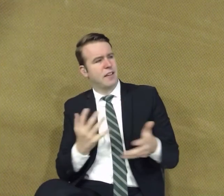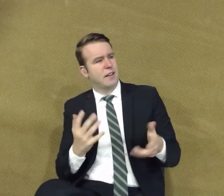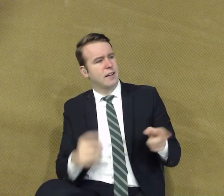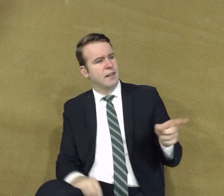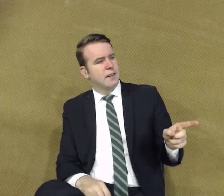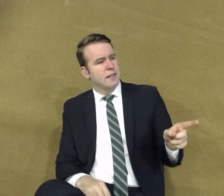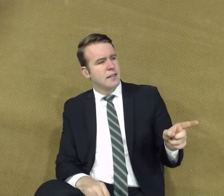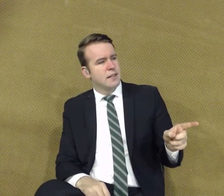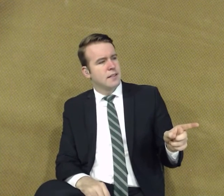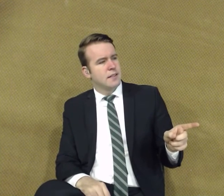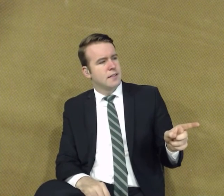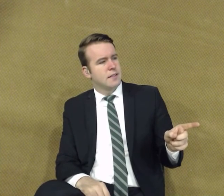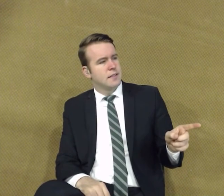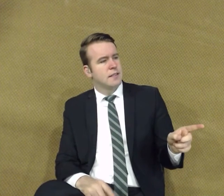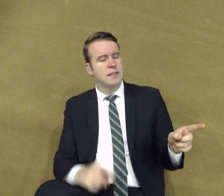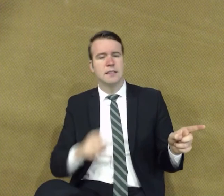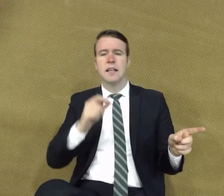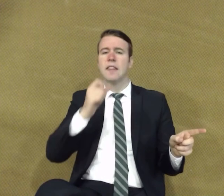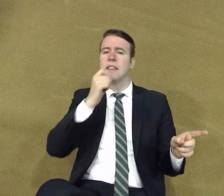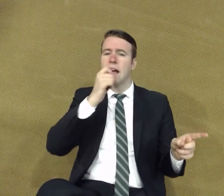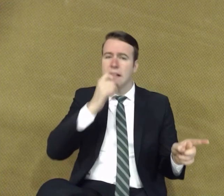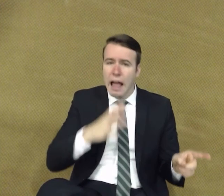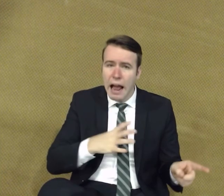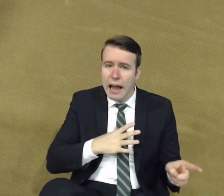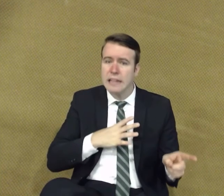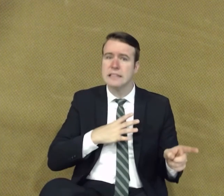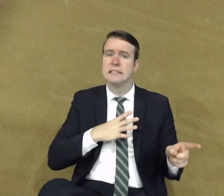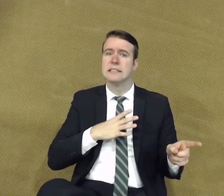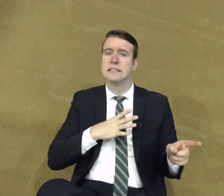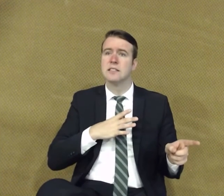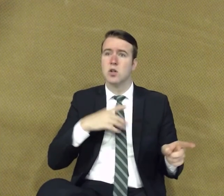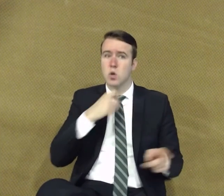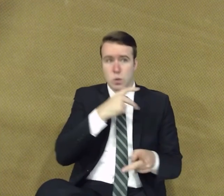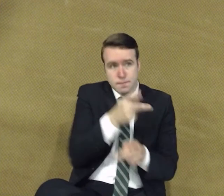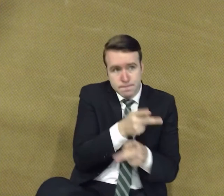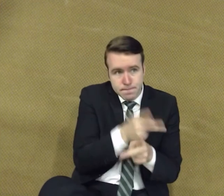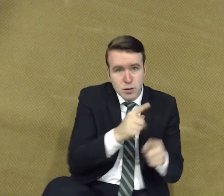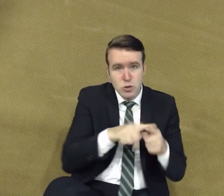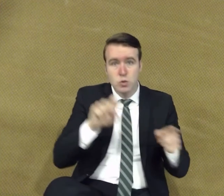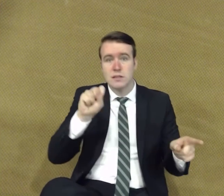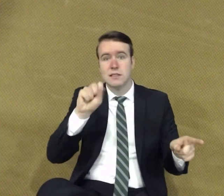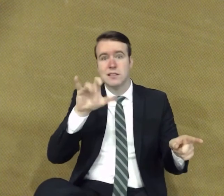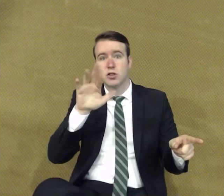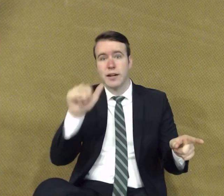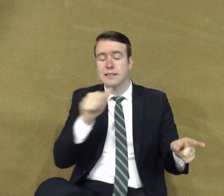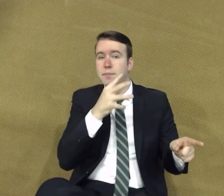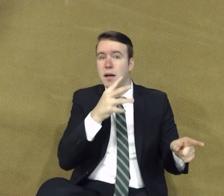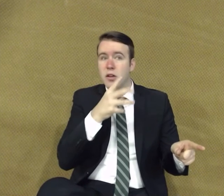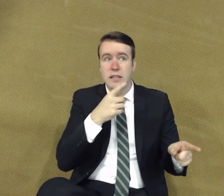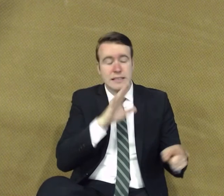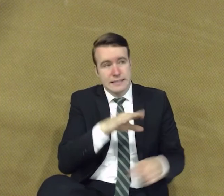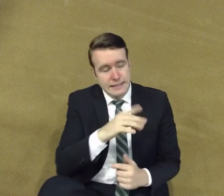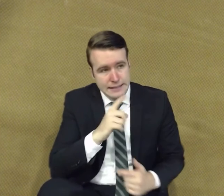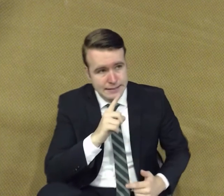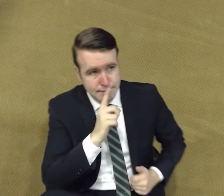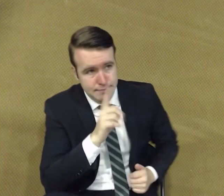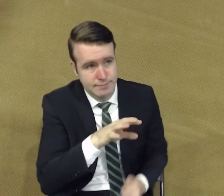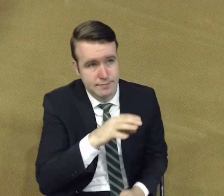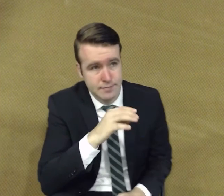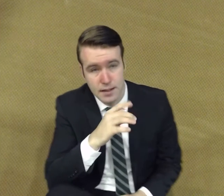she says, the lady's in waiting to Sisera's mother, They respond to her and they